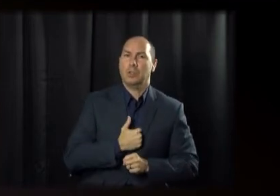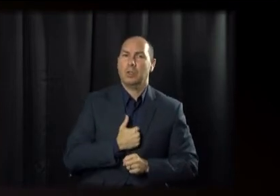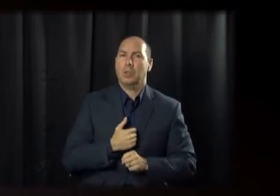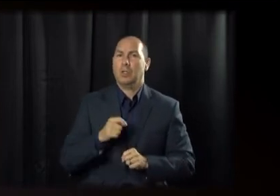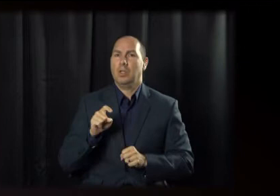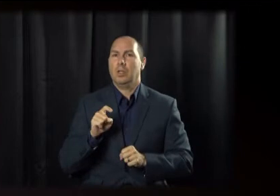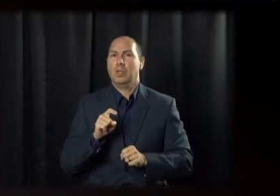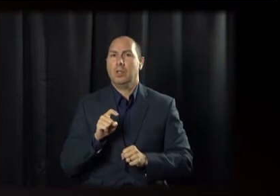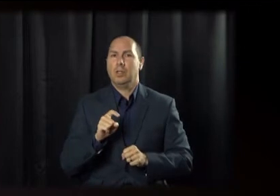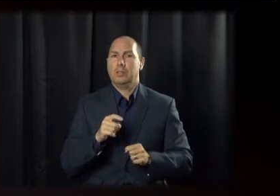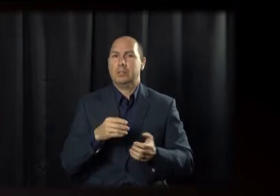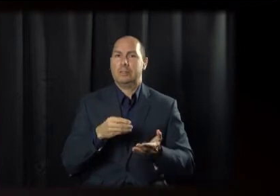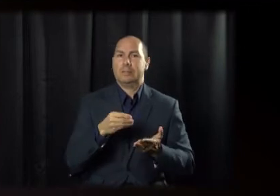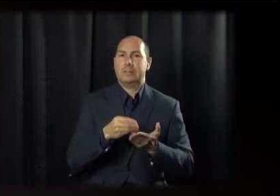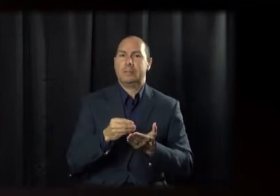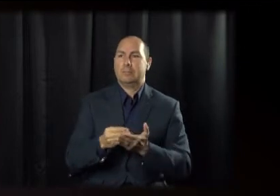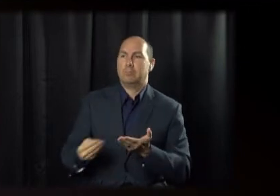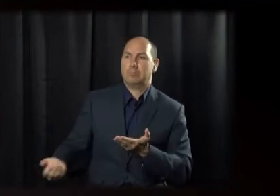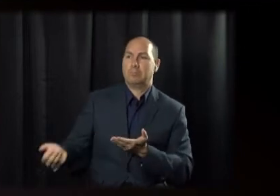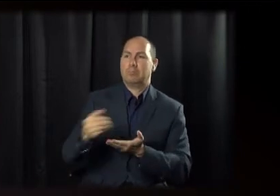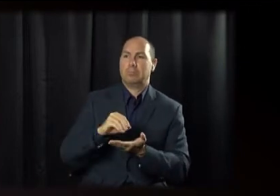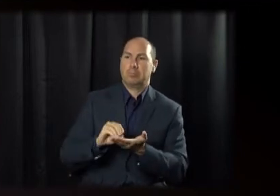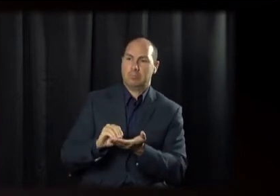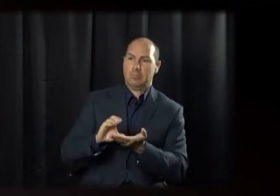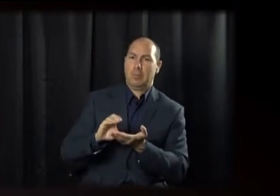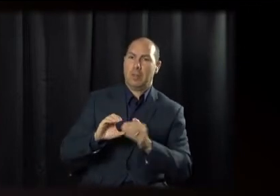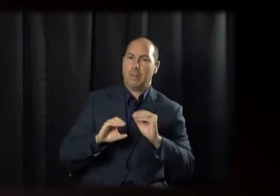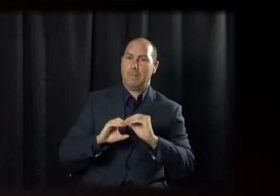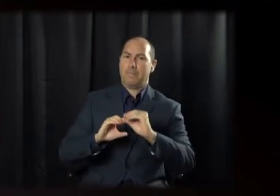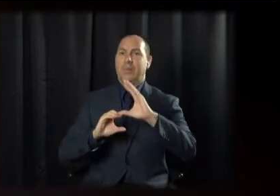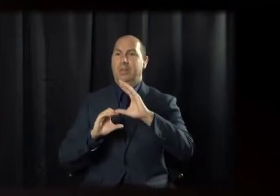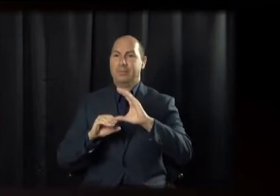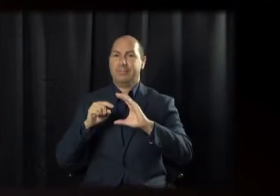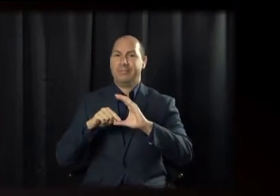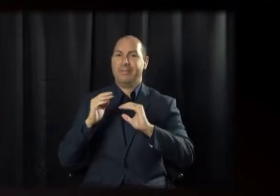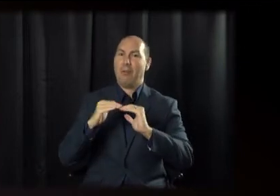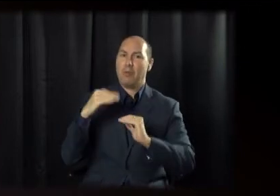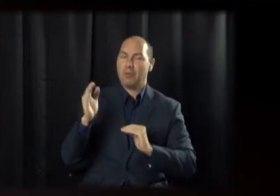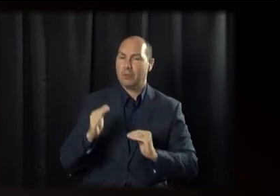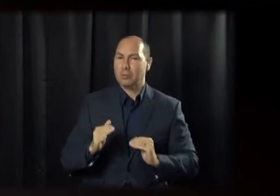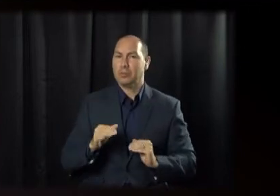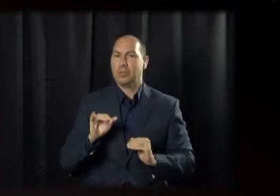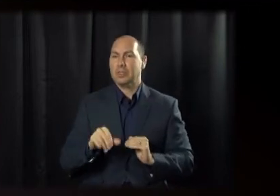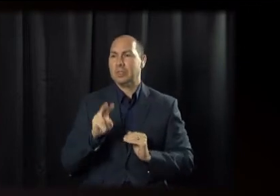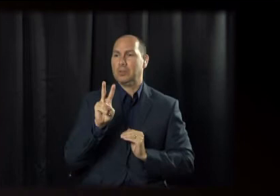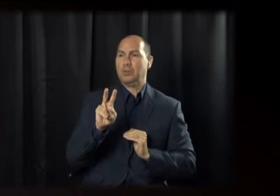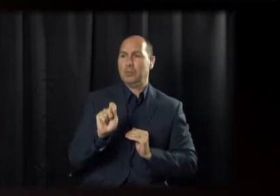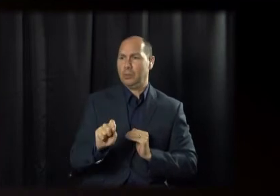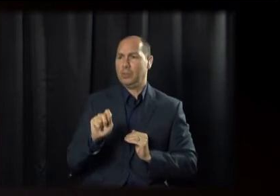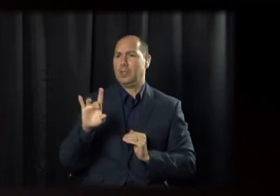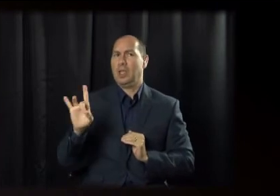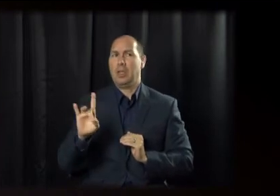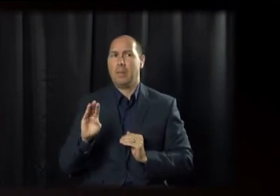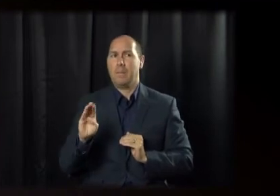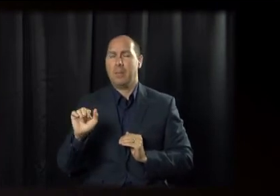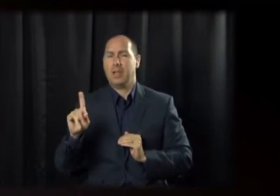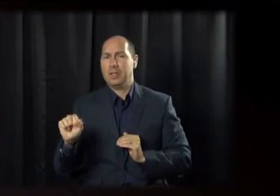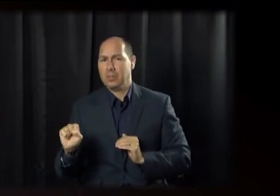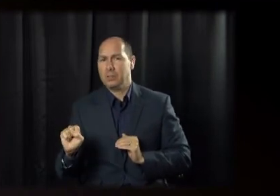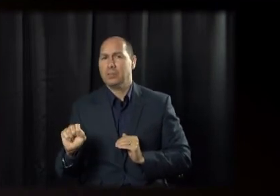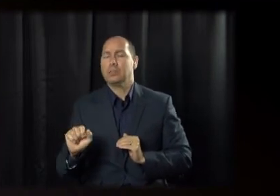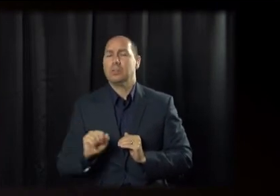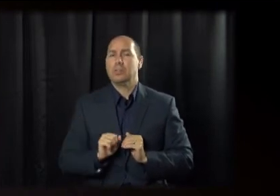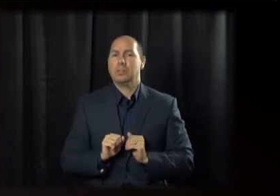not deficits, of $94 million and a cumulative 30-year surplus of $2.8 billion. Toll